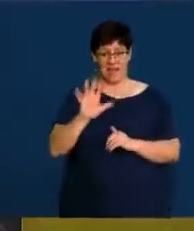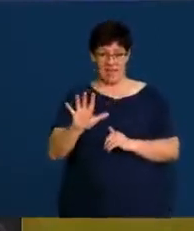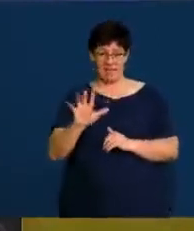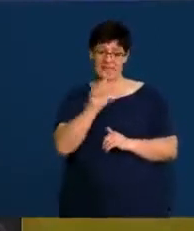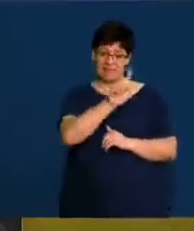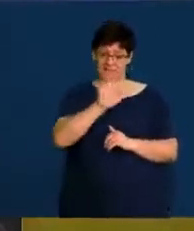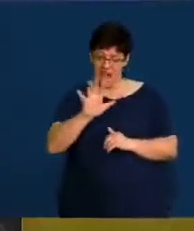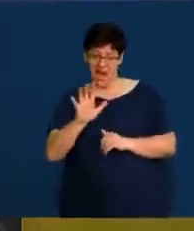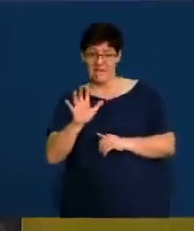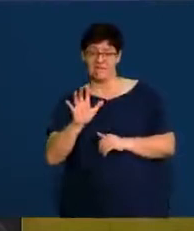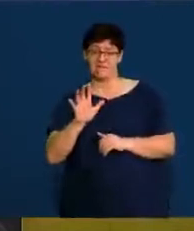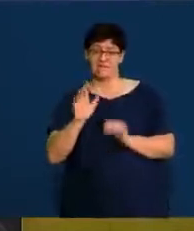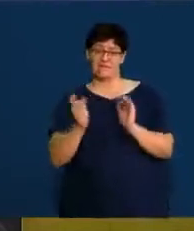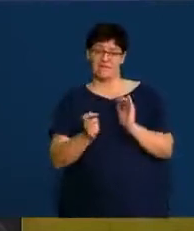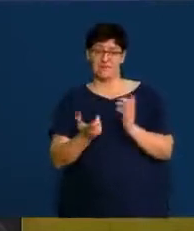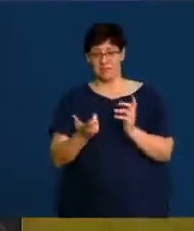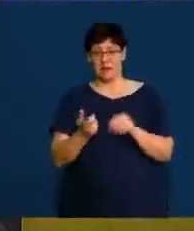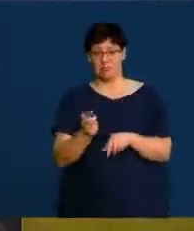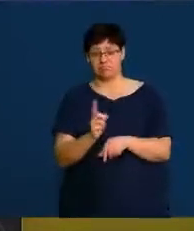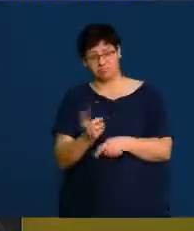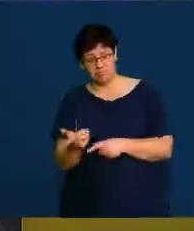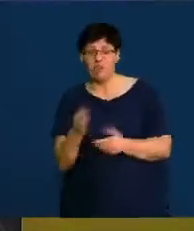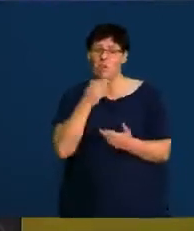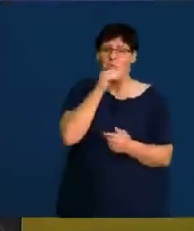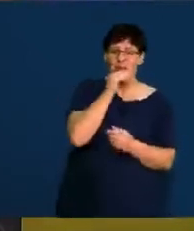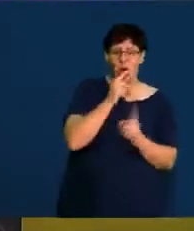minutes. So that means that if you spend